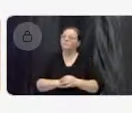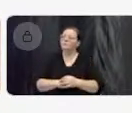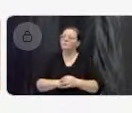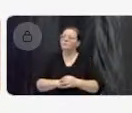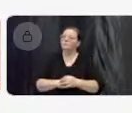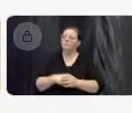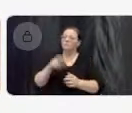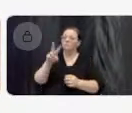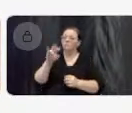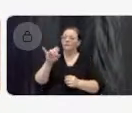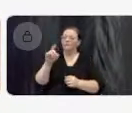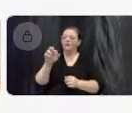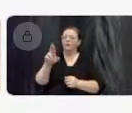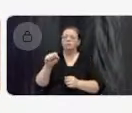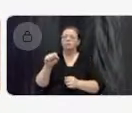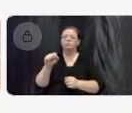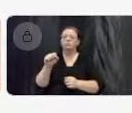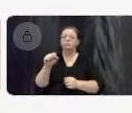Vickers?